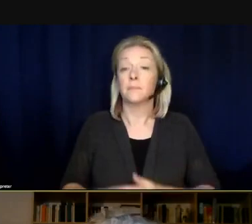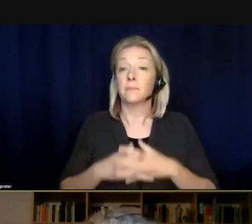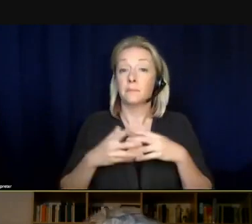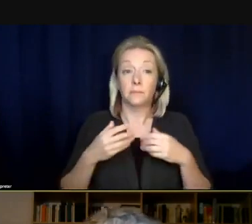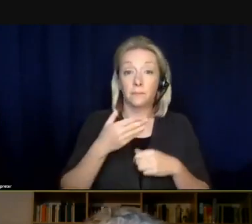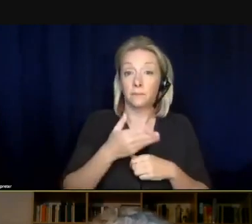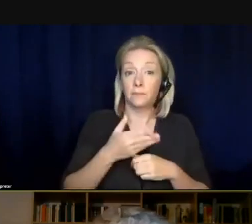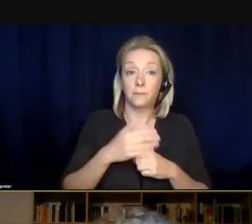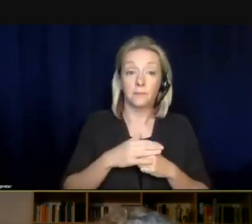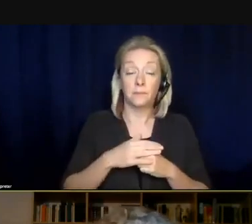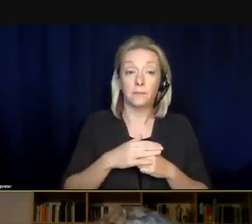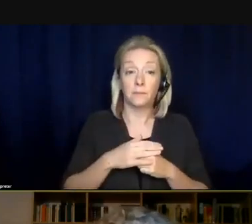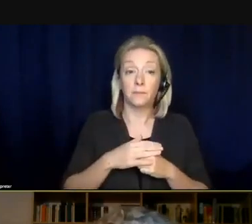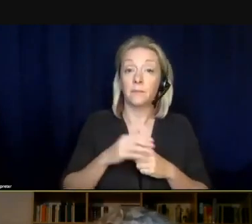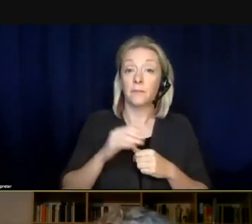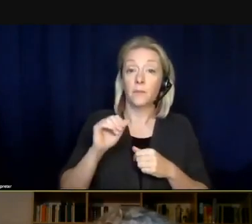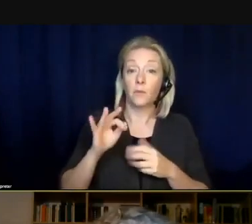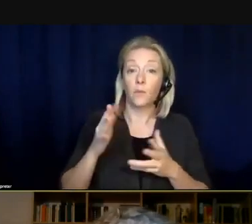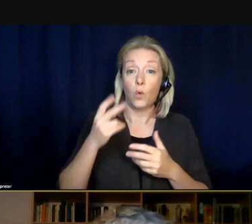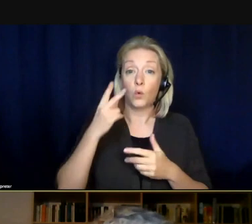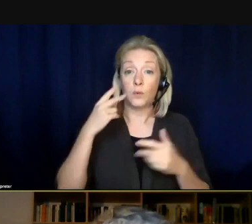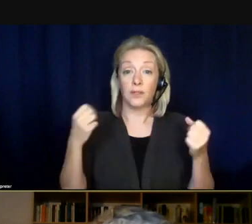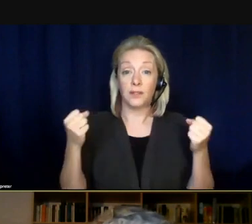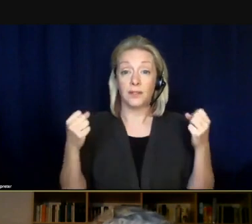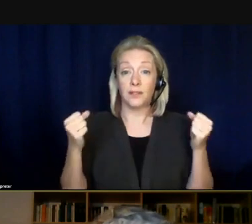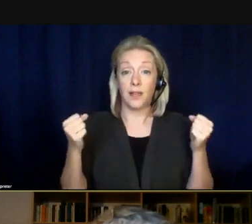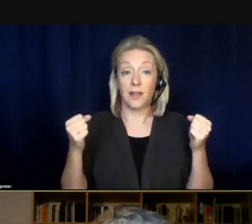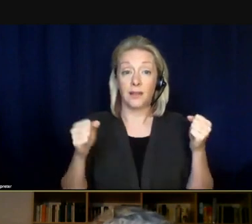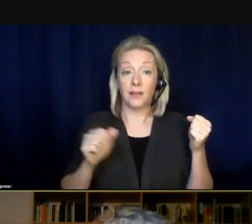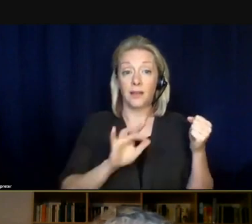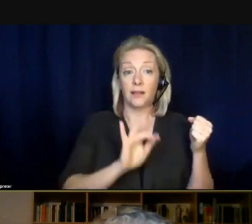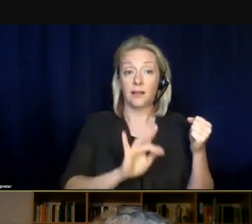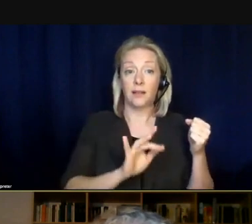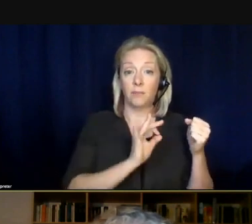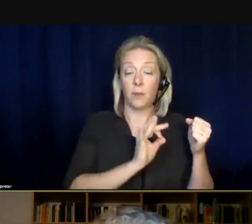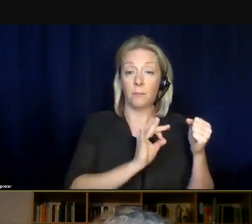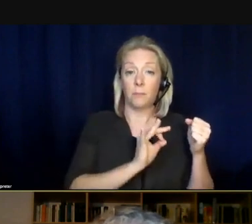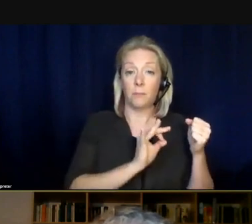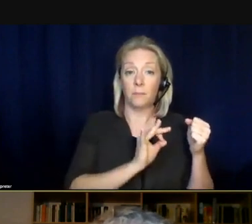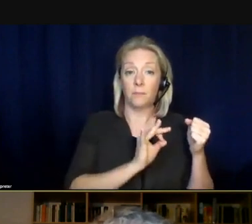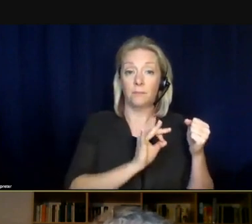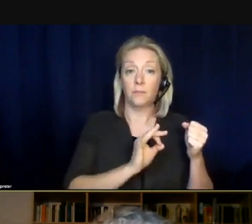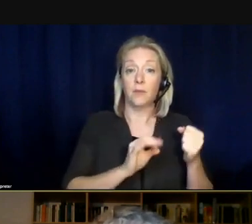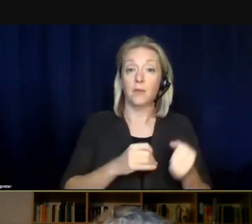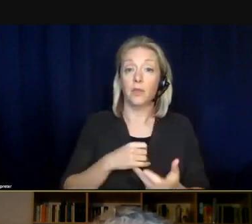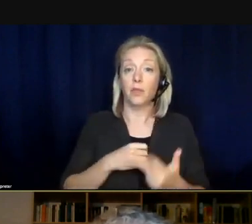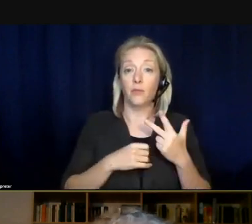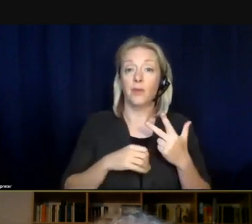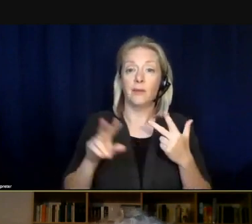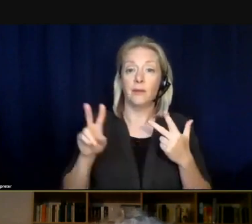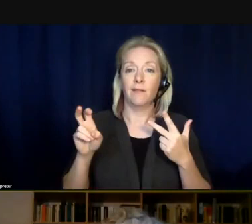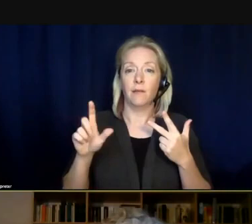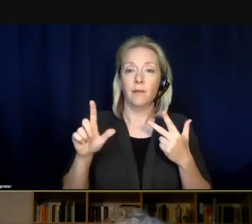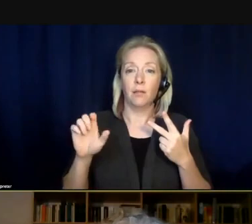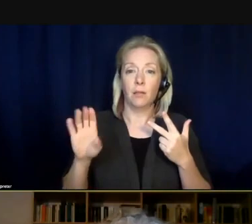so anytime you want to see the ASL, you can just click right here. There are 3 different labs.